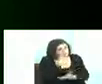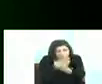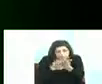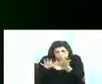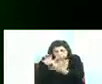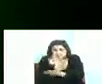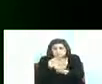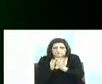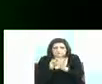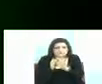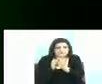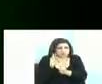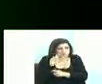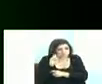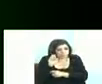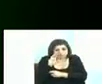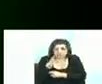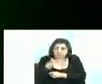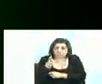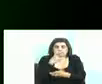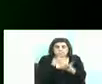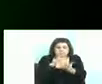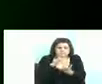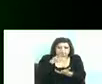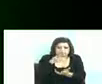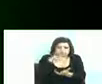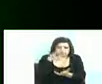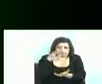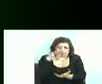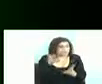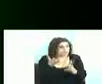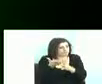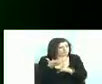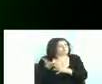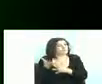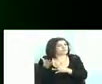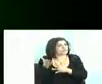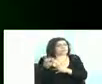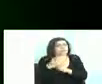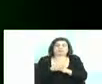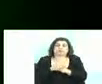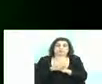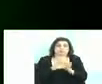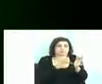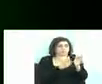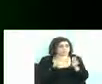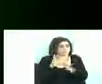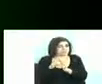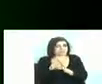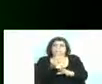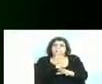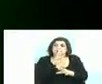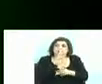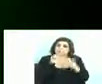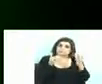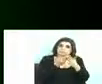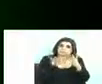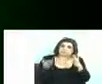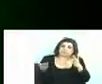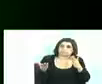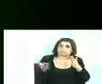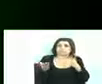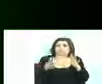with 3 measures of flour until it leavened all through. Jesus spoke all these things to the crowd